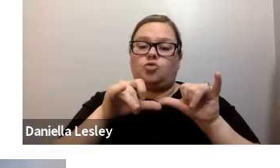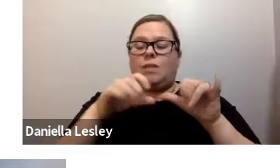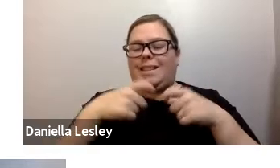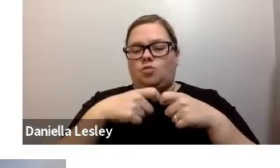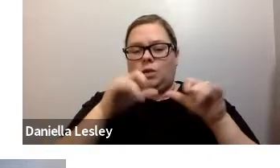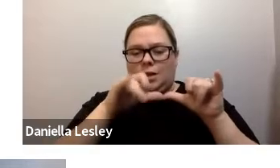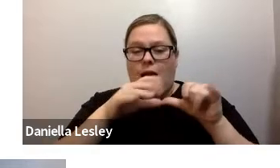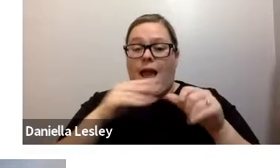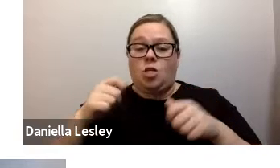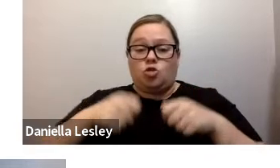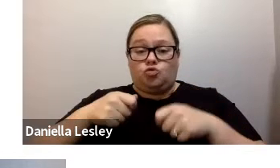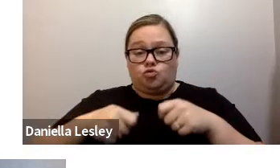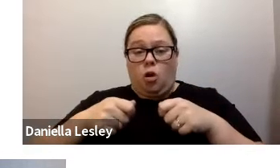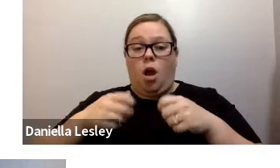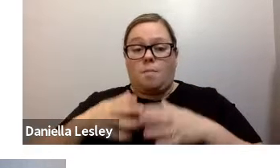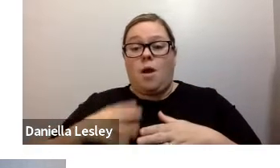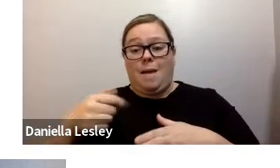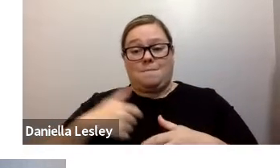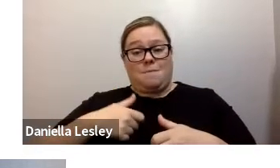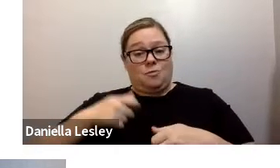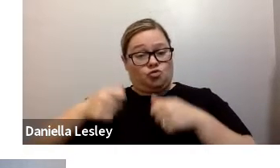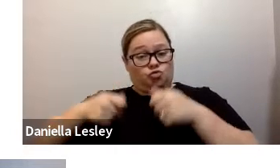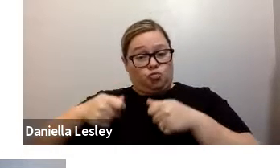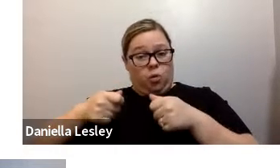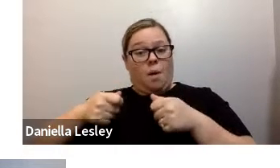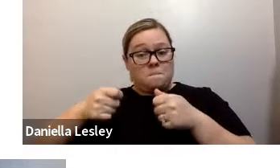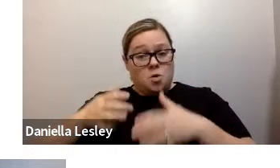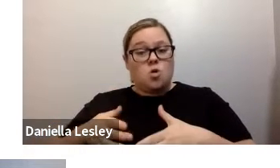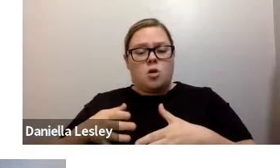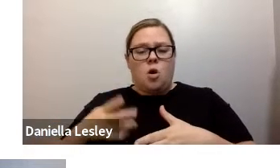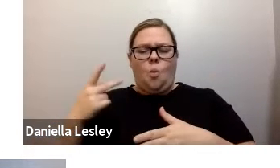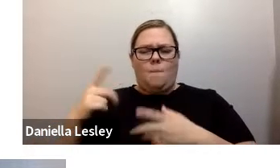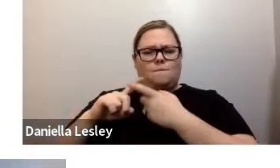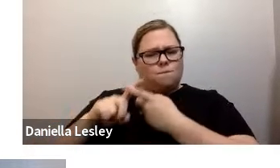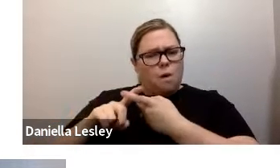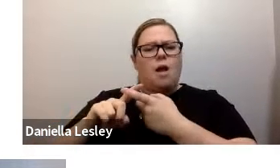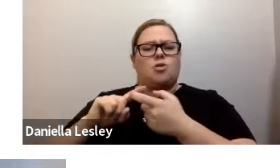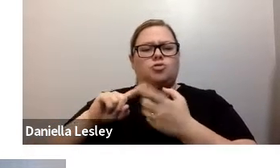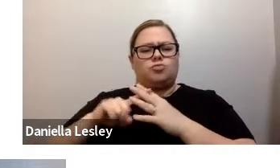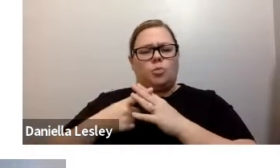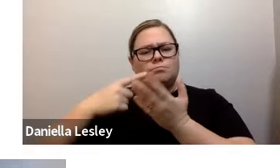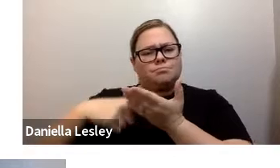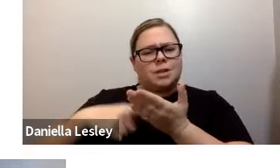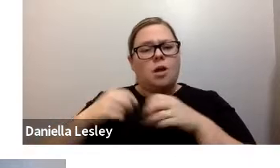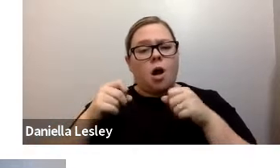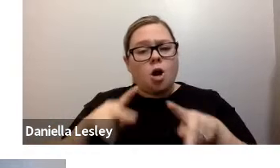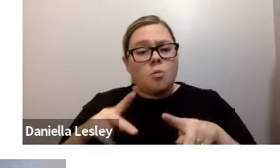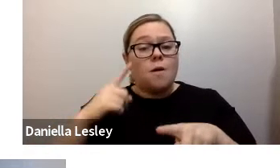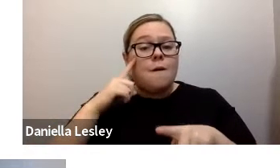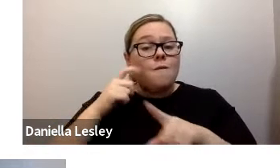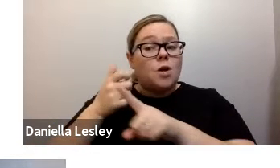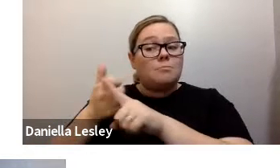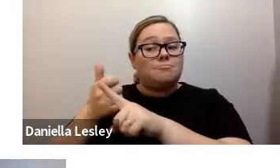a drummer. And being a drummer myself, we quickly became friends and started talking about an opportunity for him